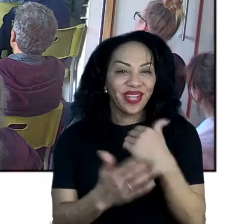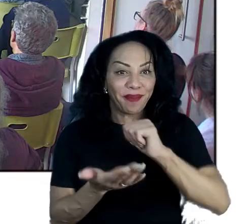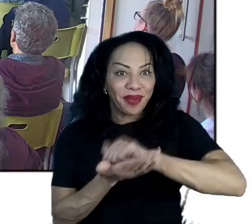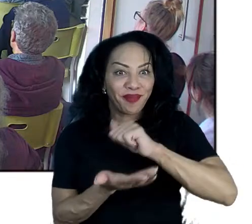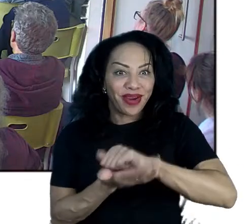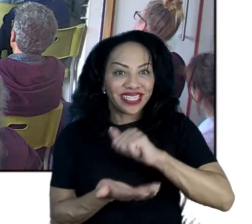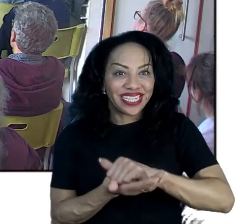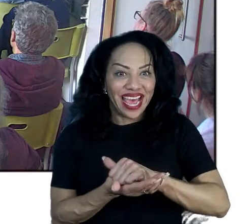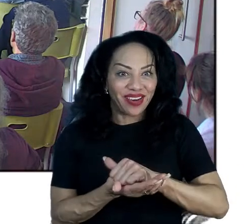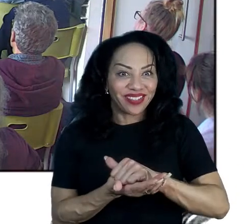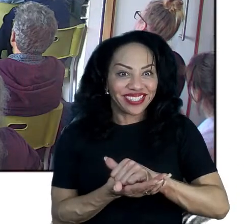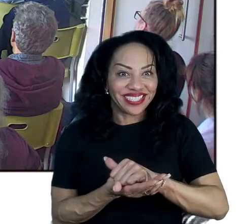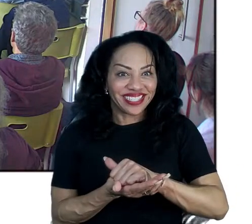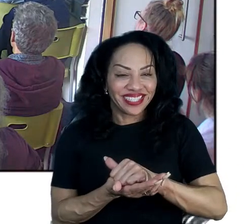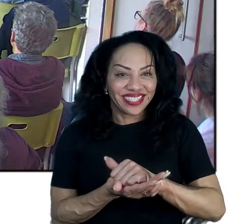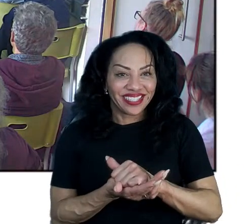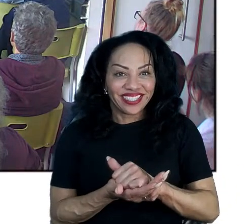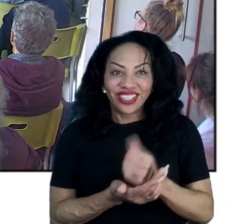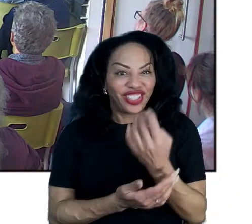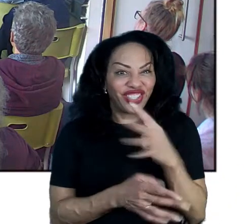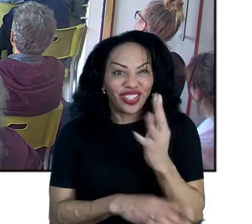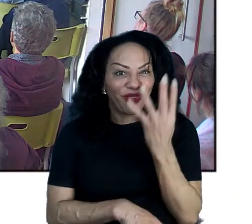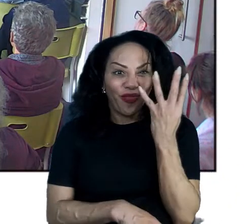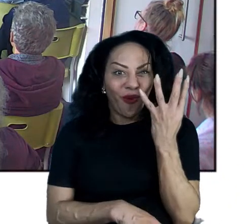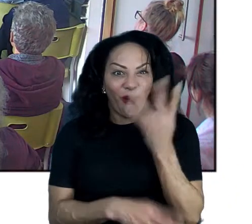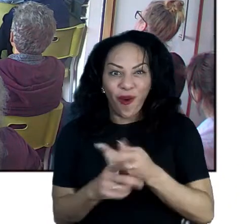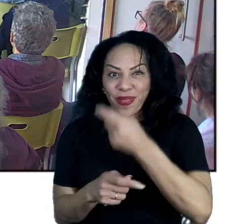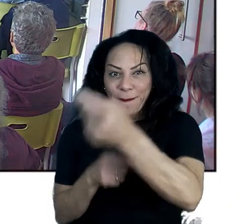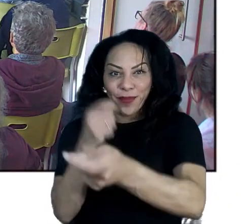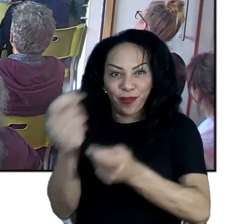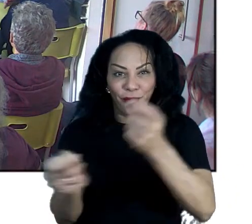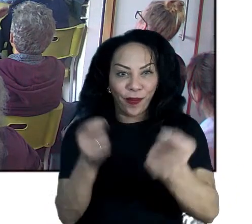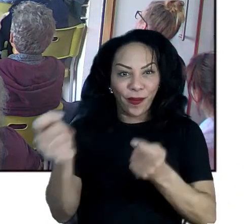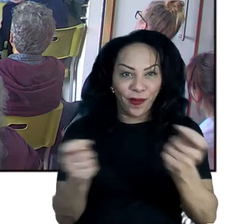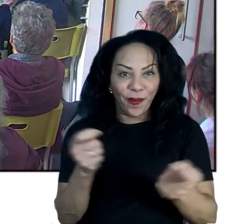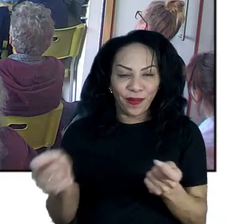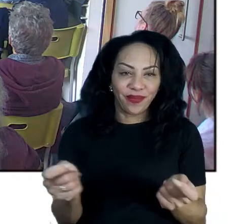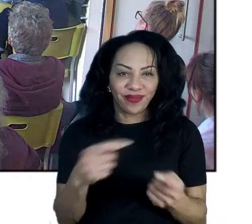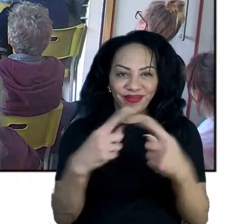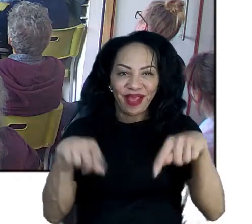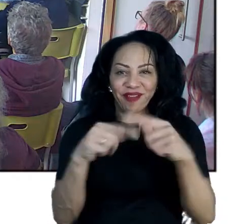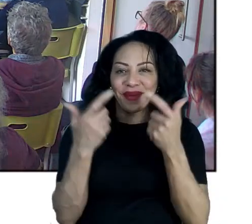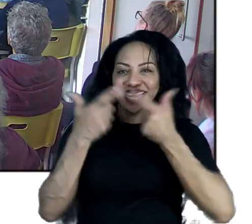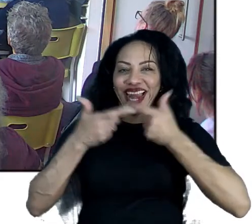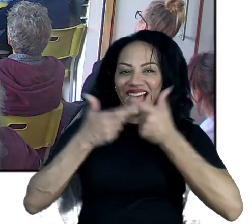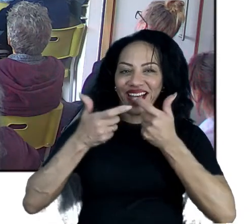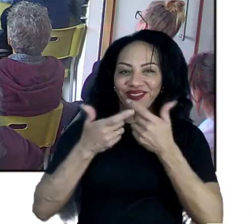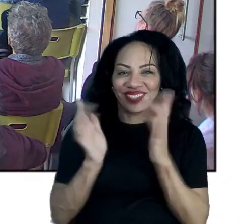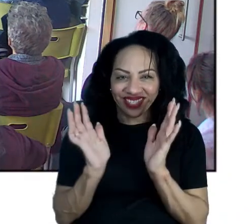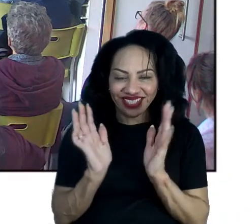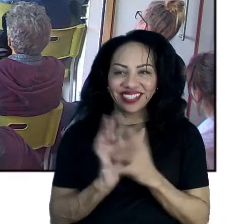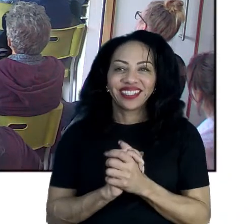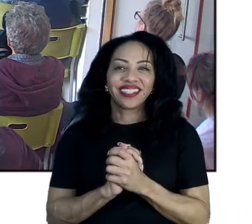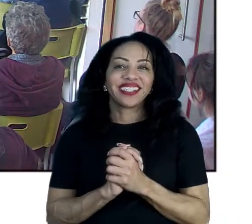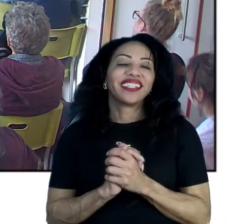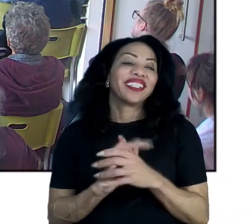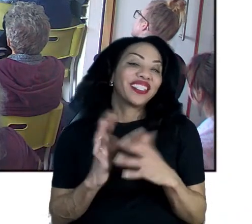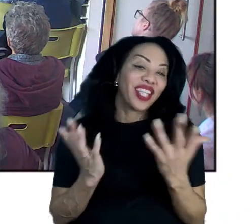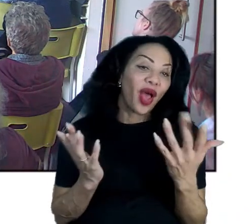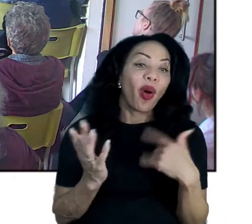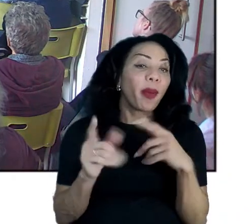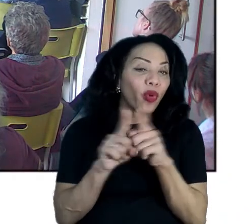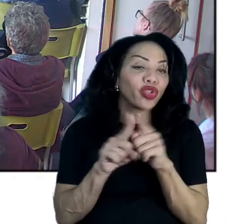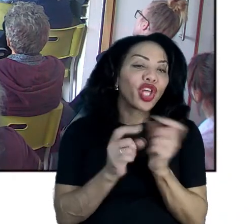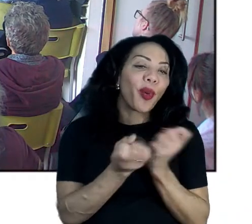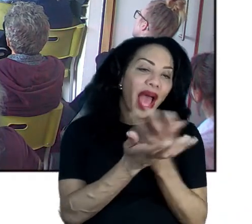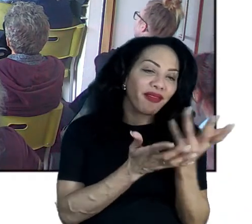So yes, I'm seeking that out in the archive, but I'm also having conversations with people. But also, the kind